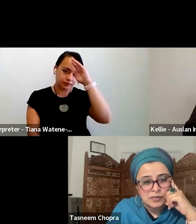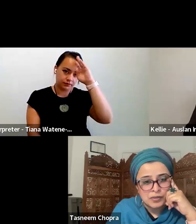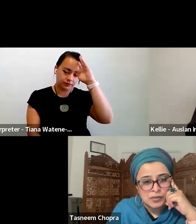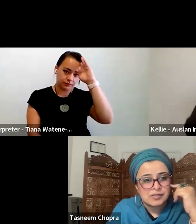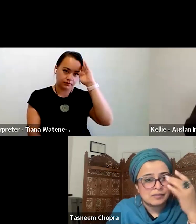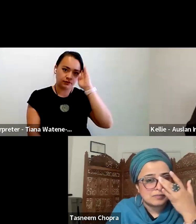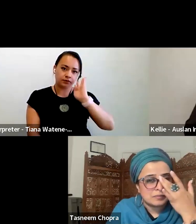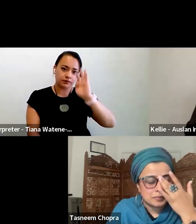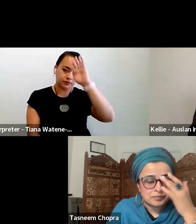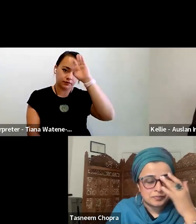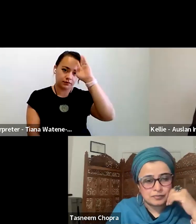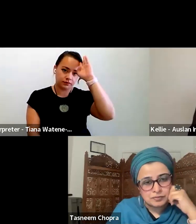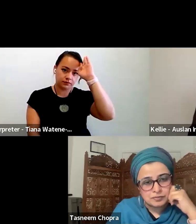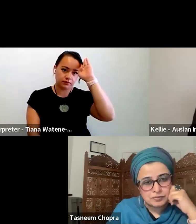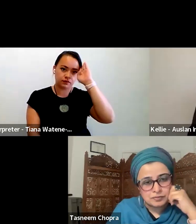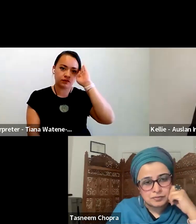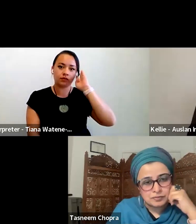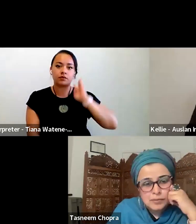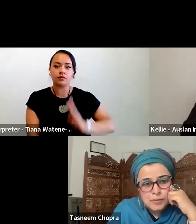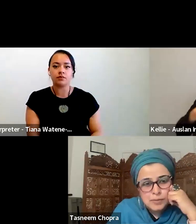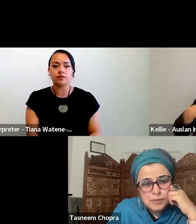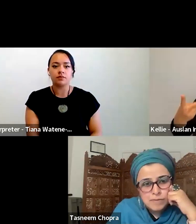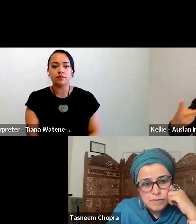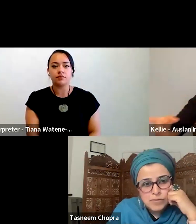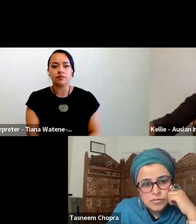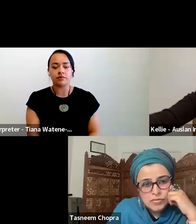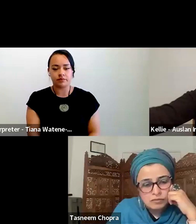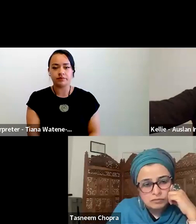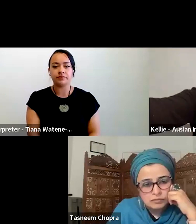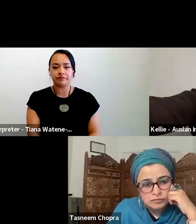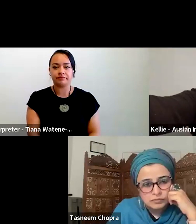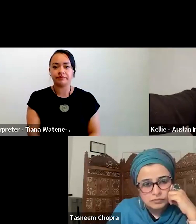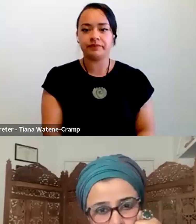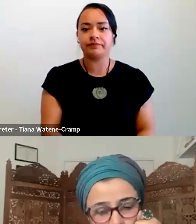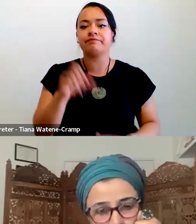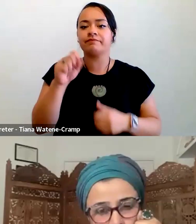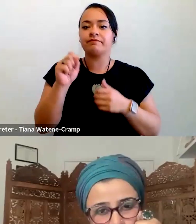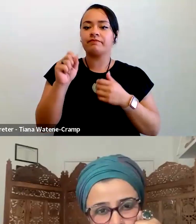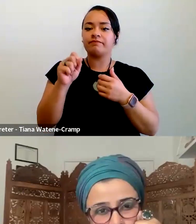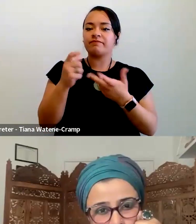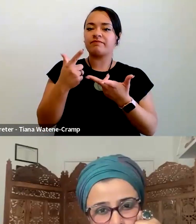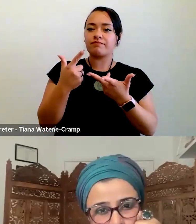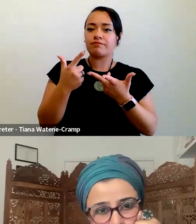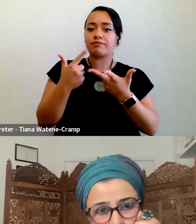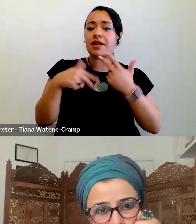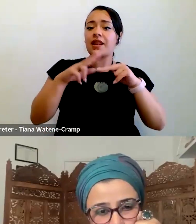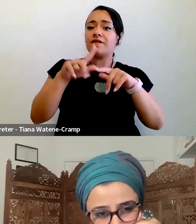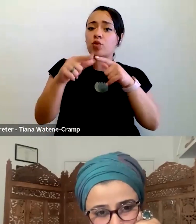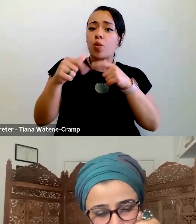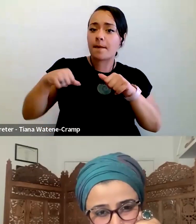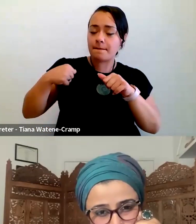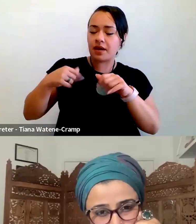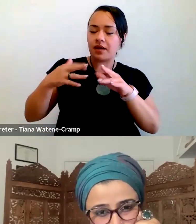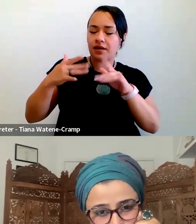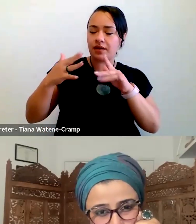same background as any of the rest. And if you're in a salaried position and your employer actually supports you to be on a board,